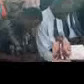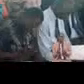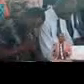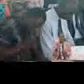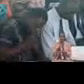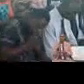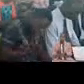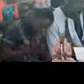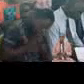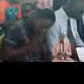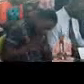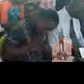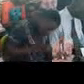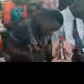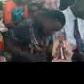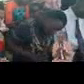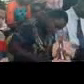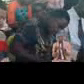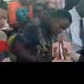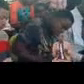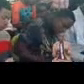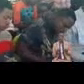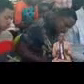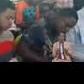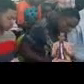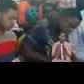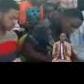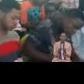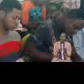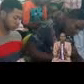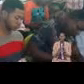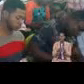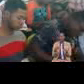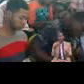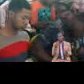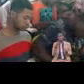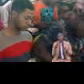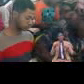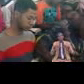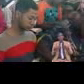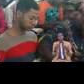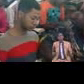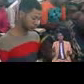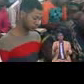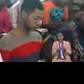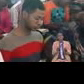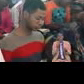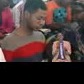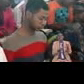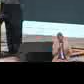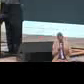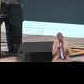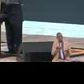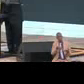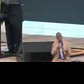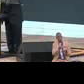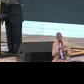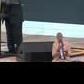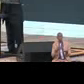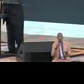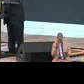in your church, district church, or in the group, you don't say, it's the last days, and this is what will